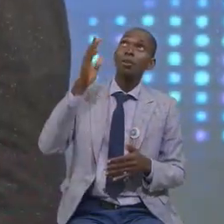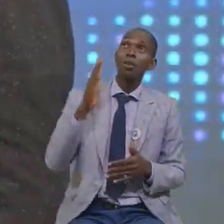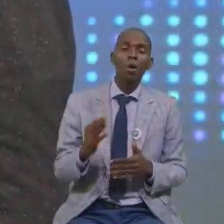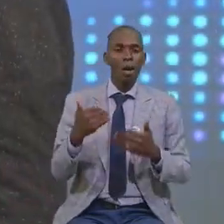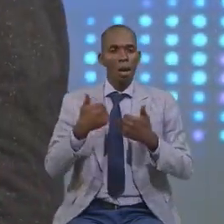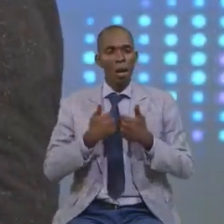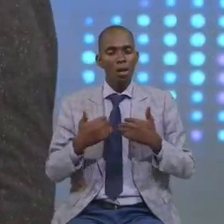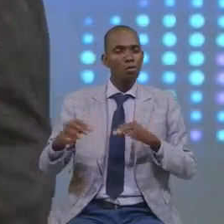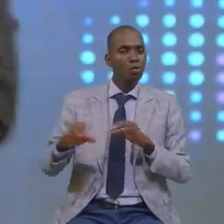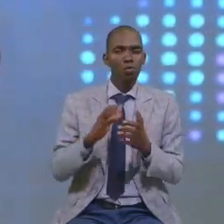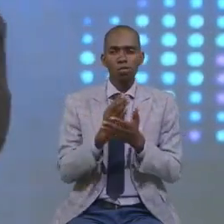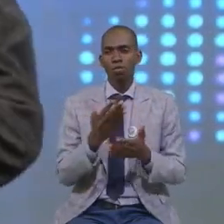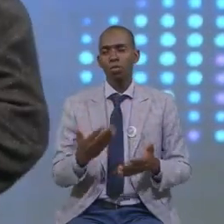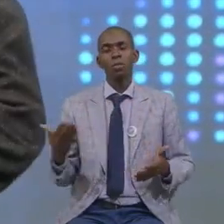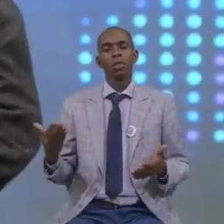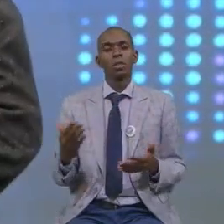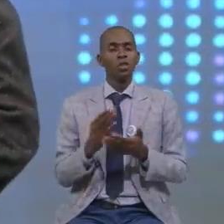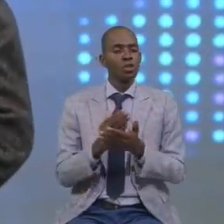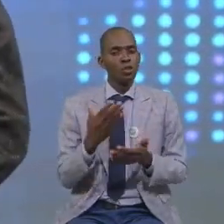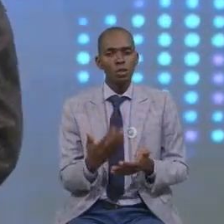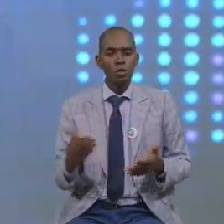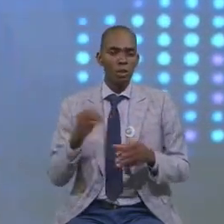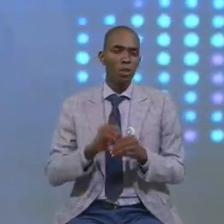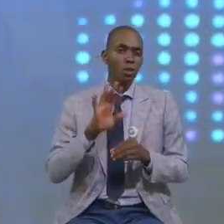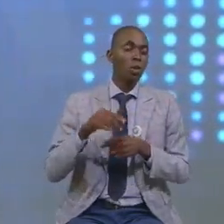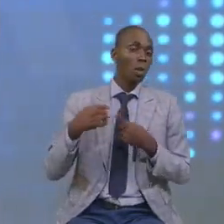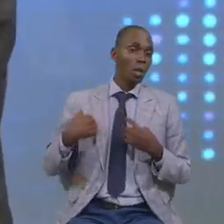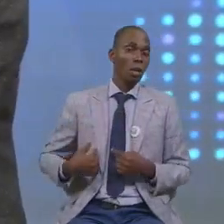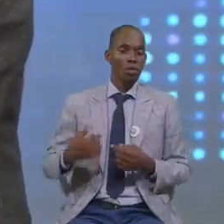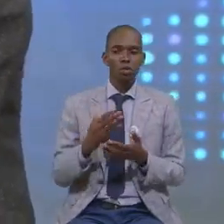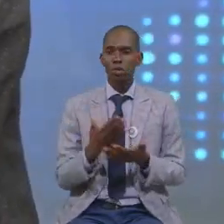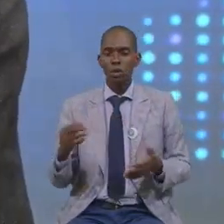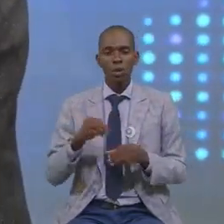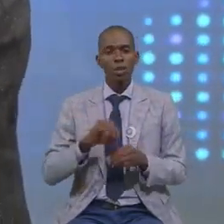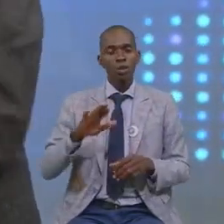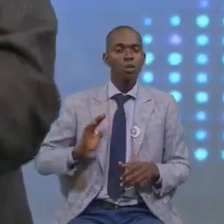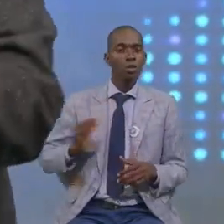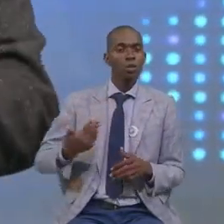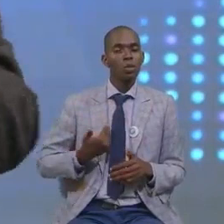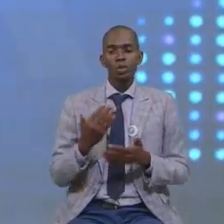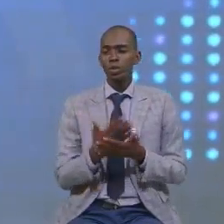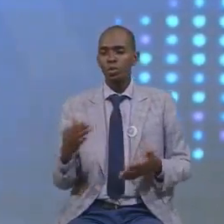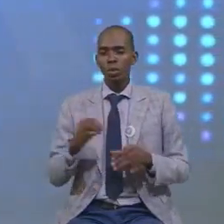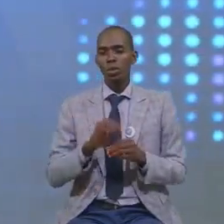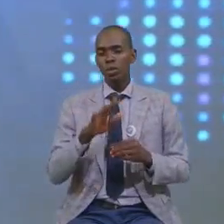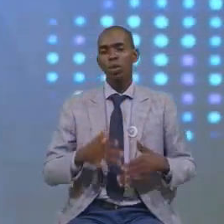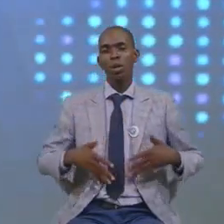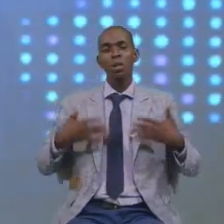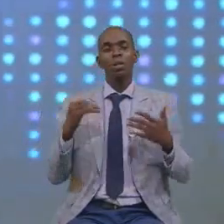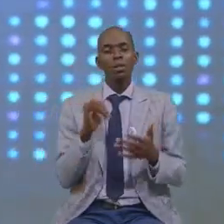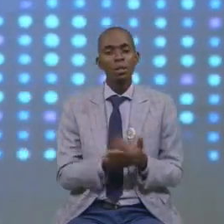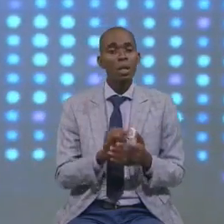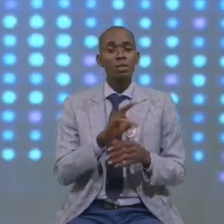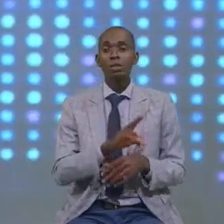done something, something in your heart, something in your soul, something in your life that